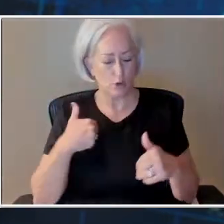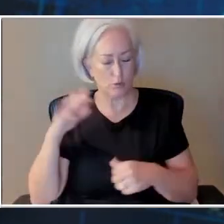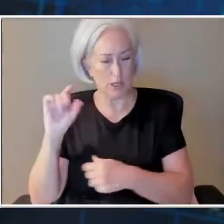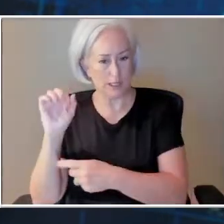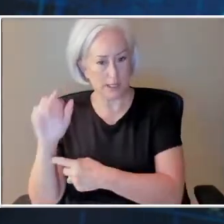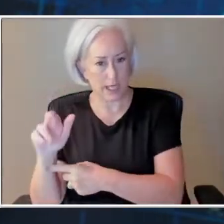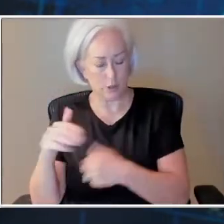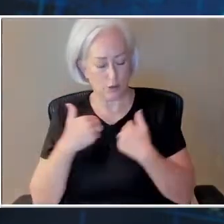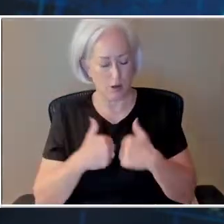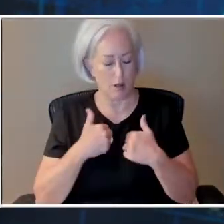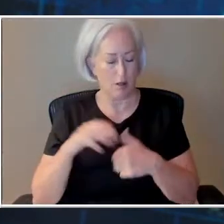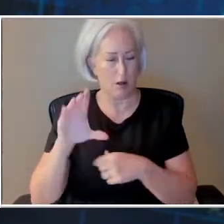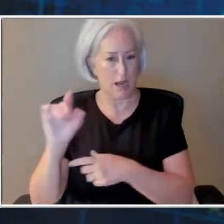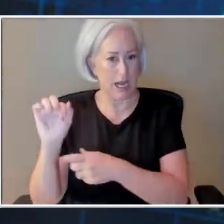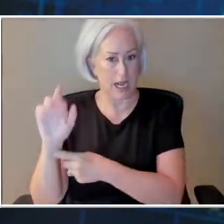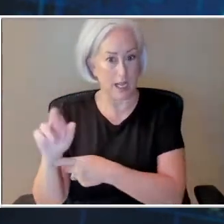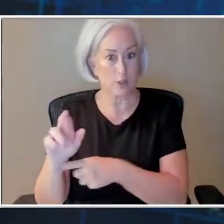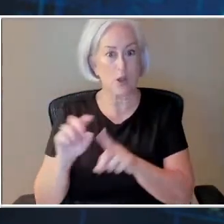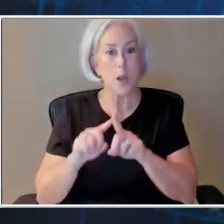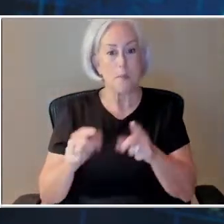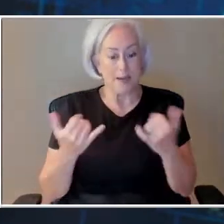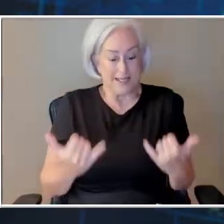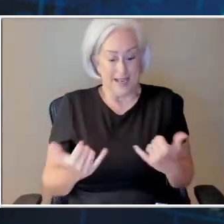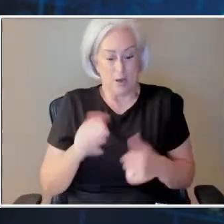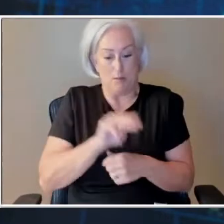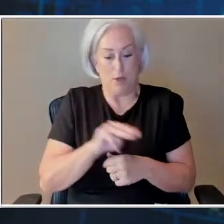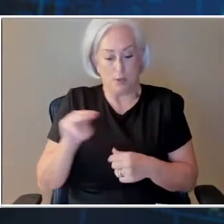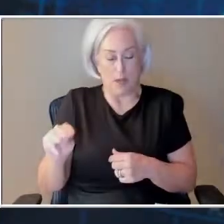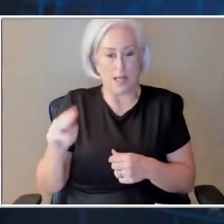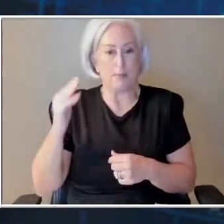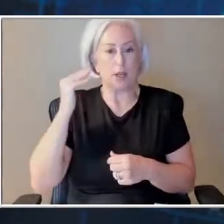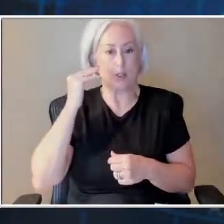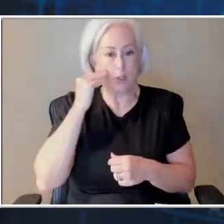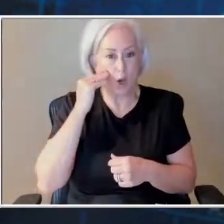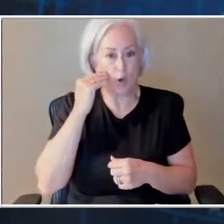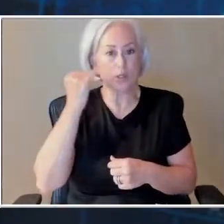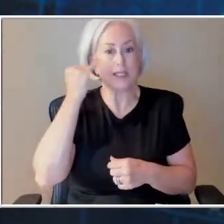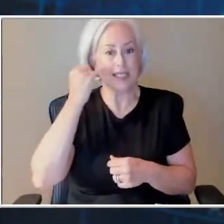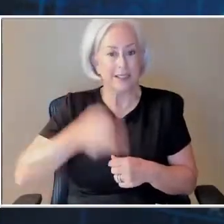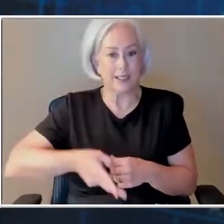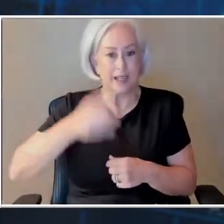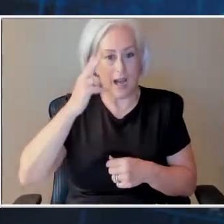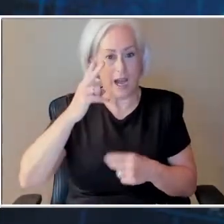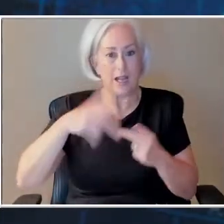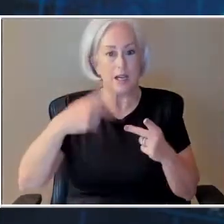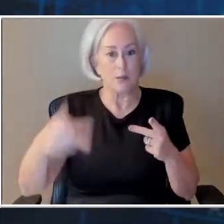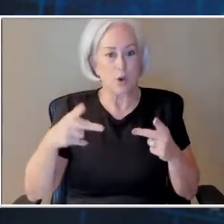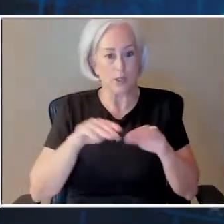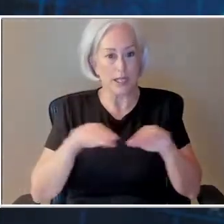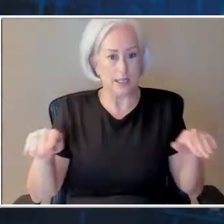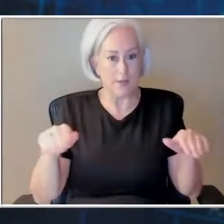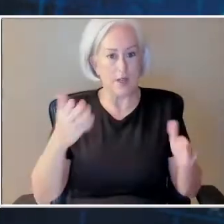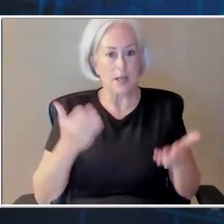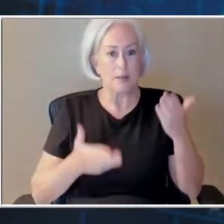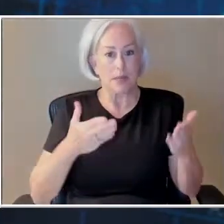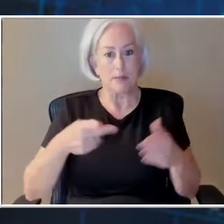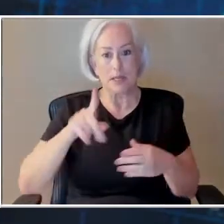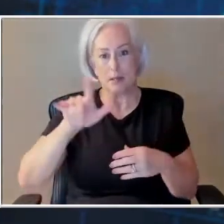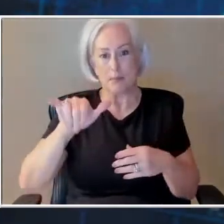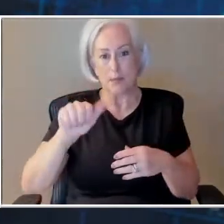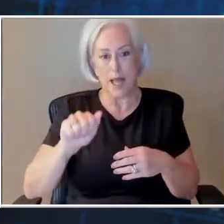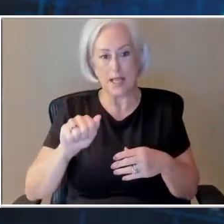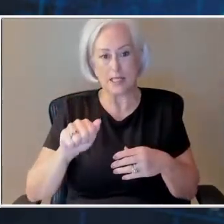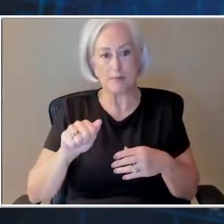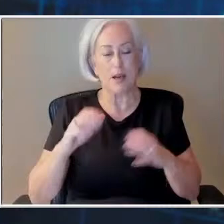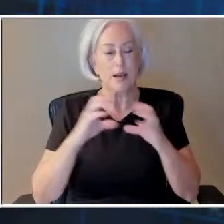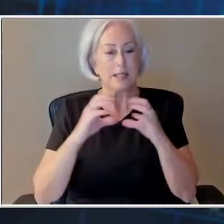more, organized about knowing exactly if the high protein level, it could be a myeloma or a plasma cell disorder. So we are seeing also patients